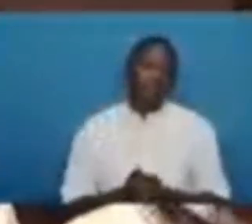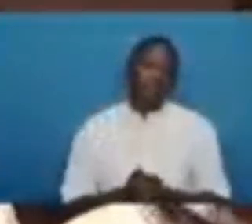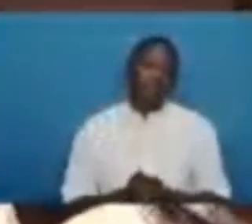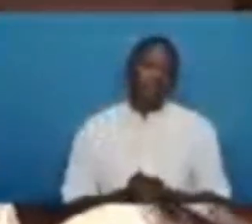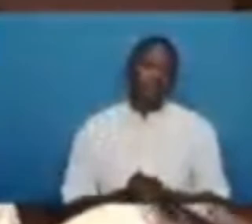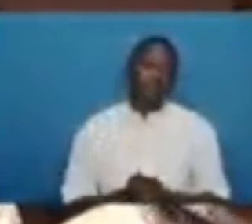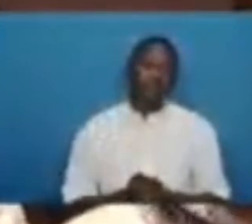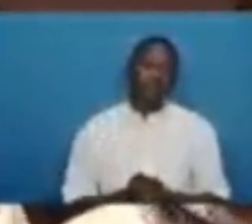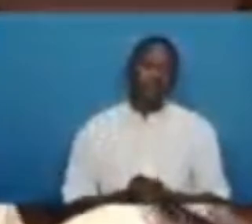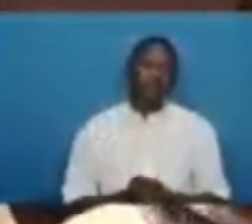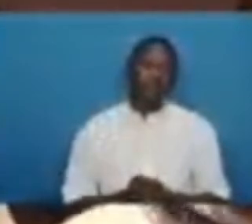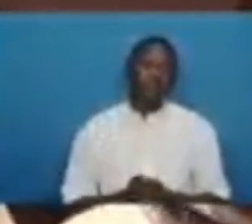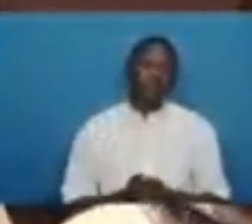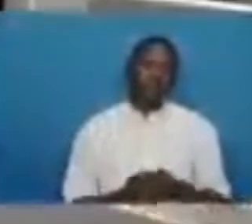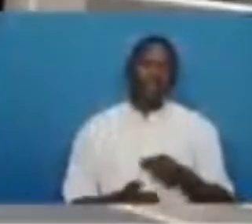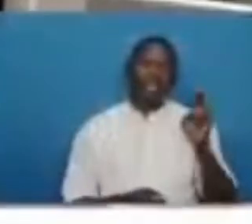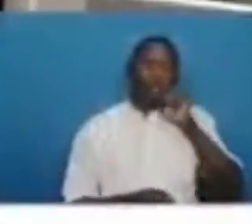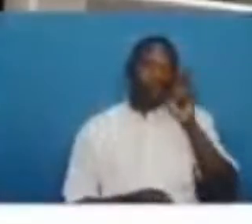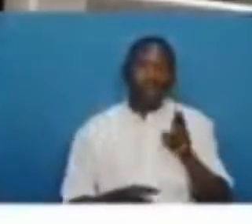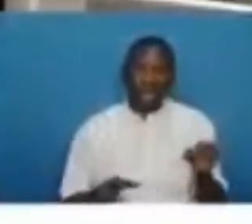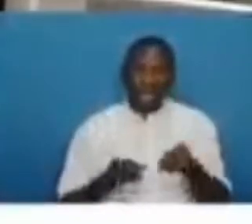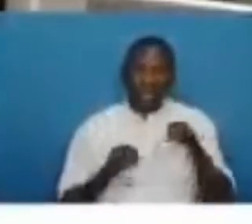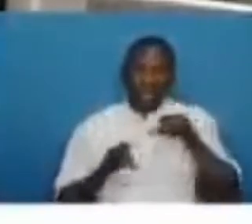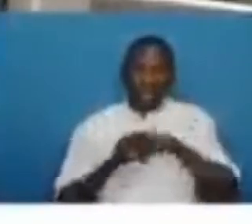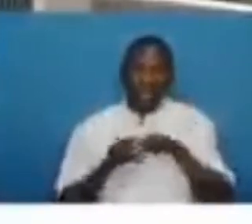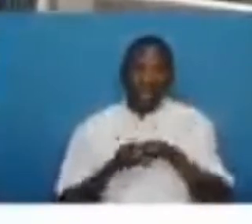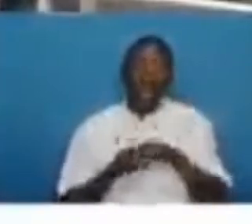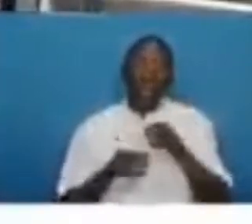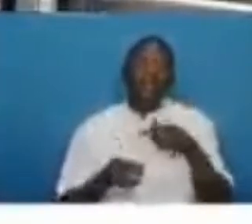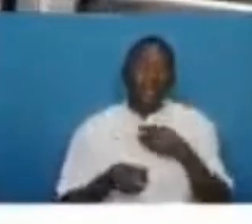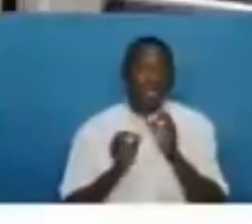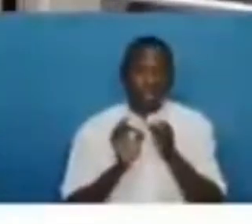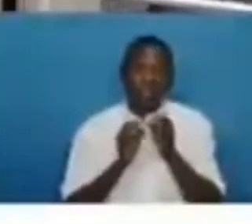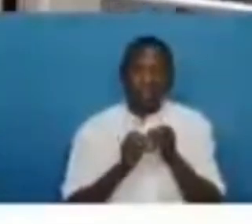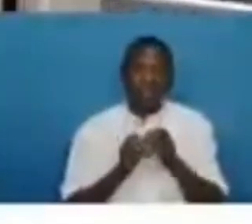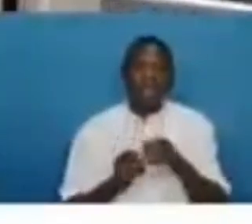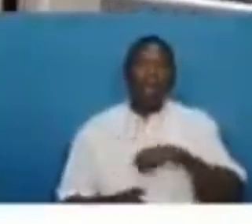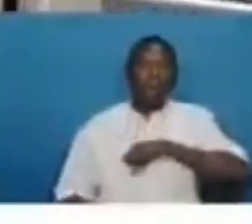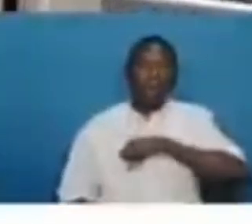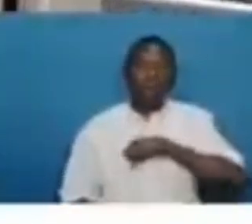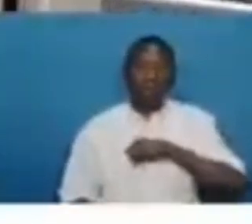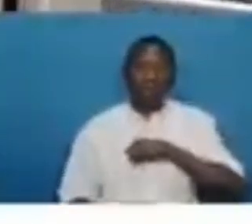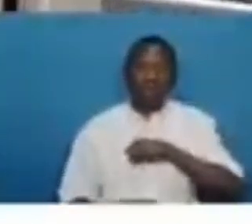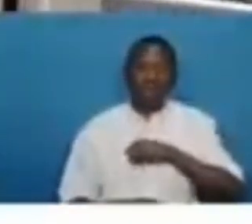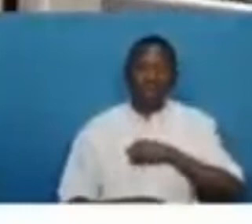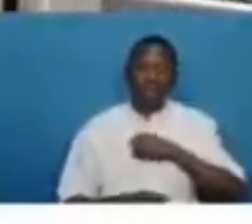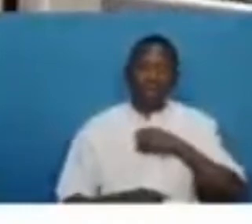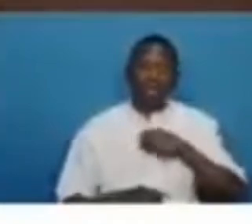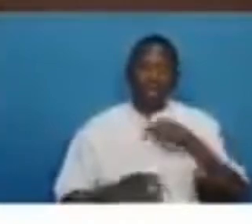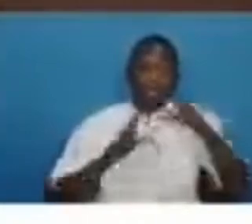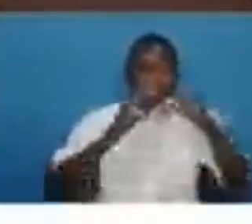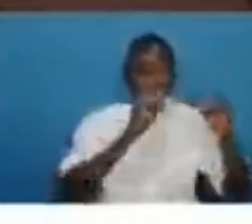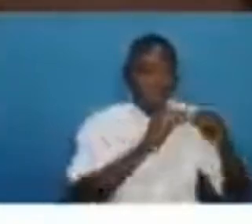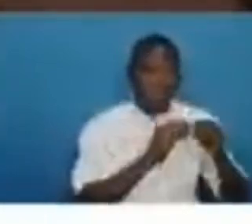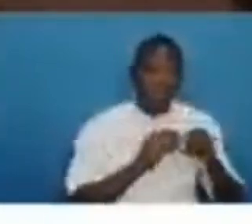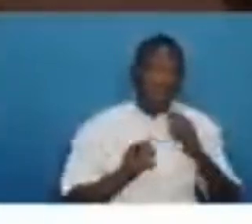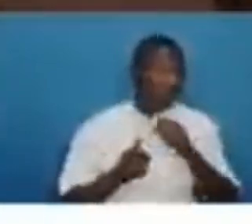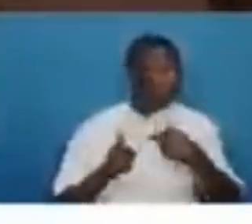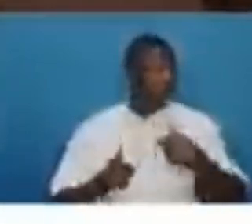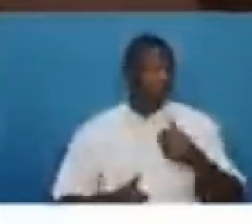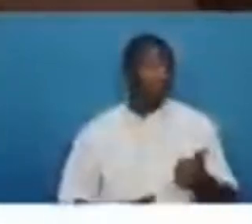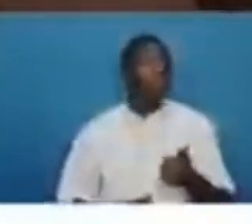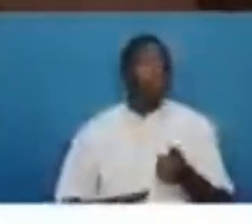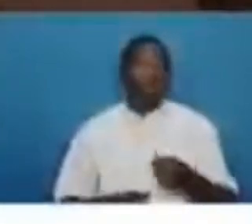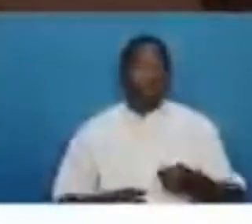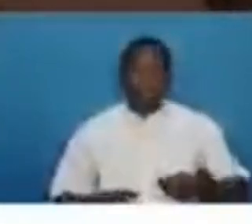Tunkara, the minority leader at the National Assembly, disclosed that the proprietor is known for striving to serve fellow human beings through